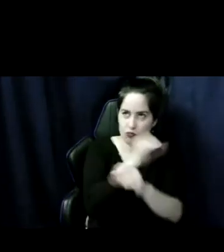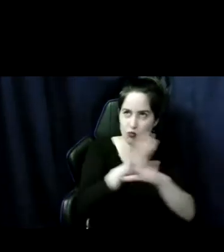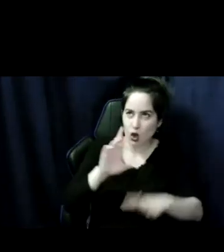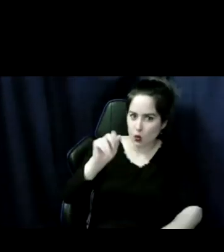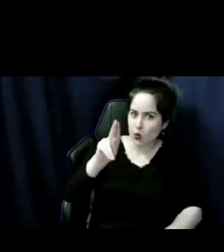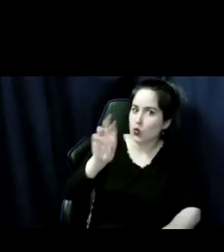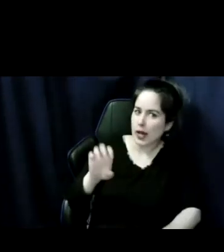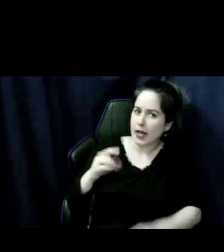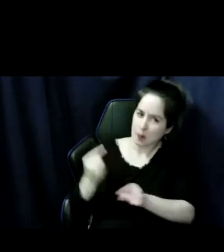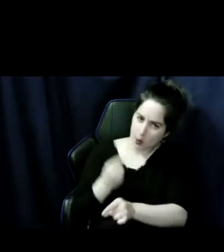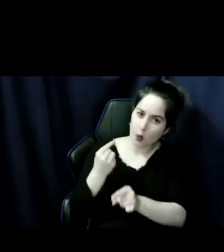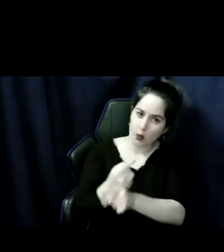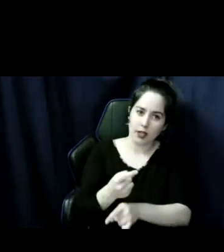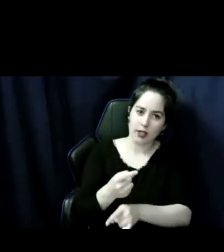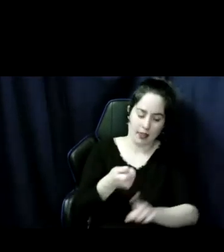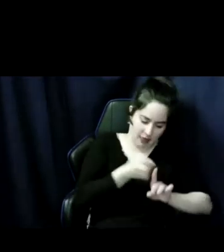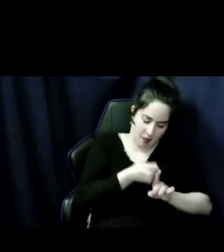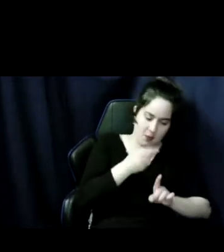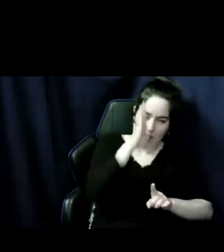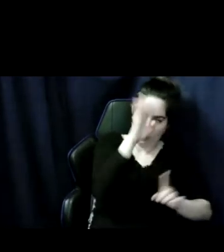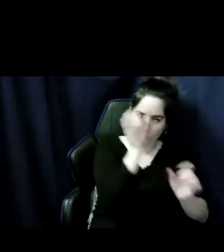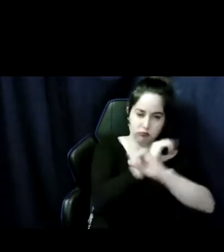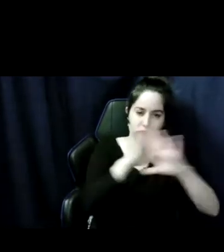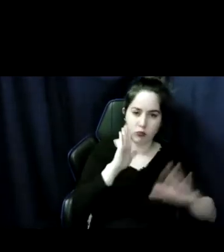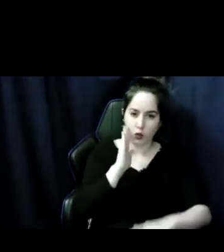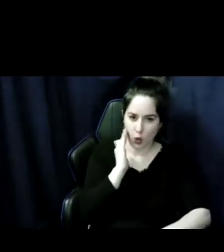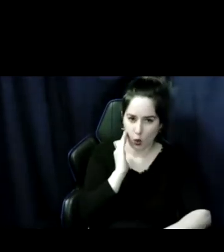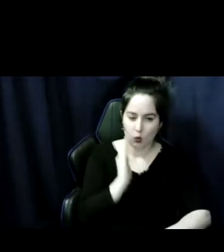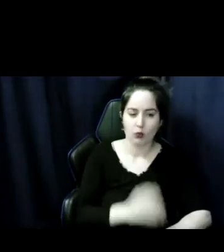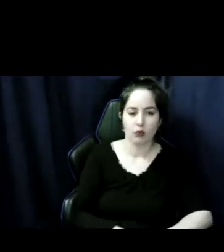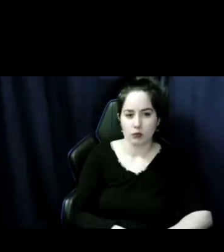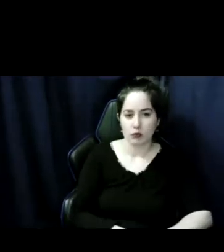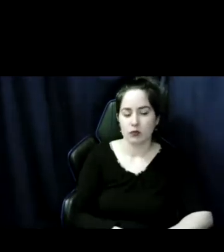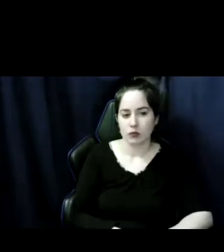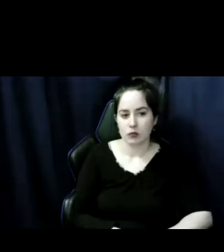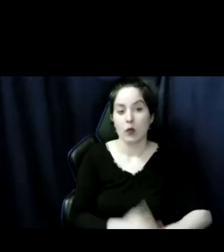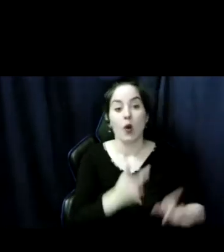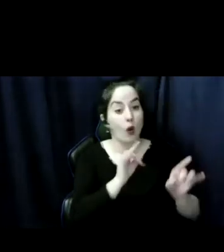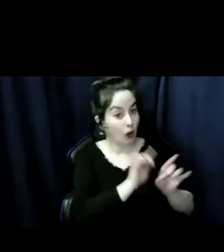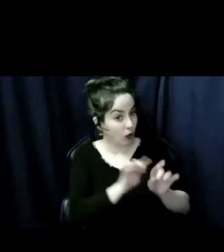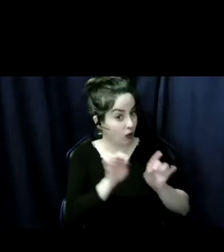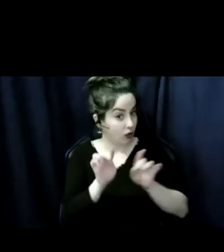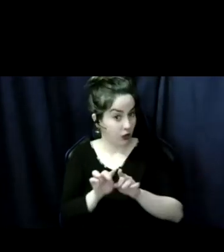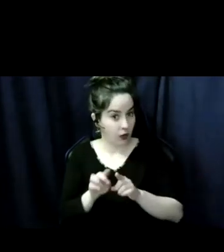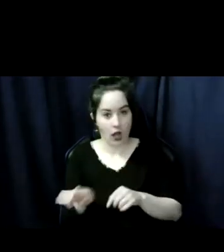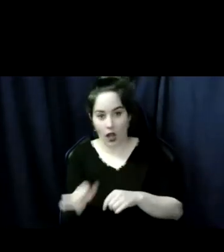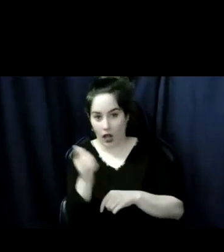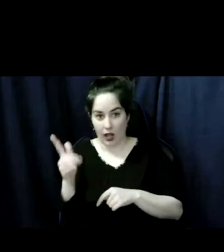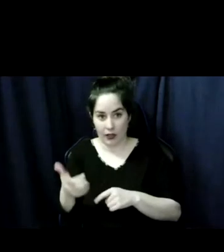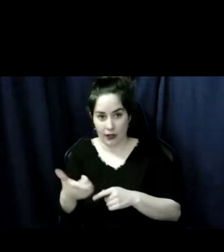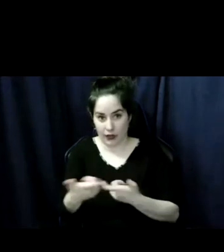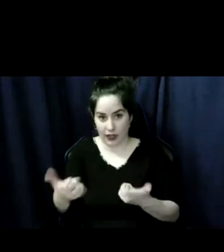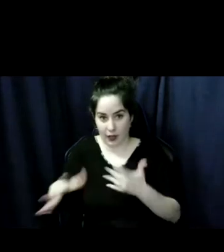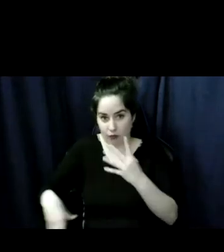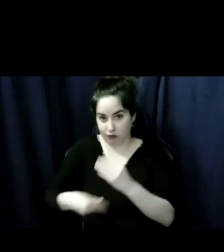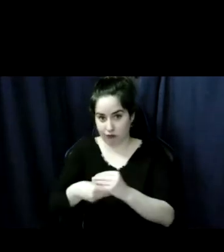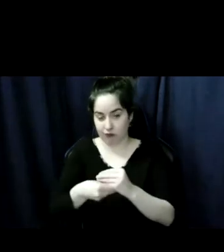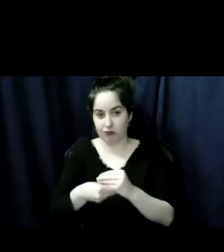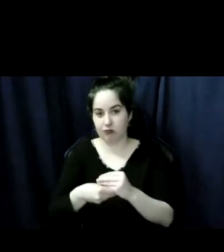is okay to charge for when you are planning a project as well. And also another thing is the